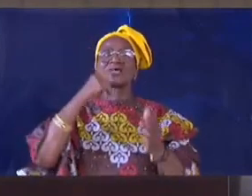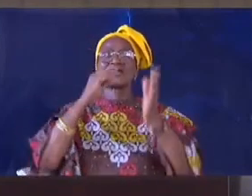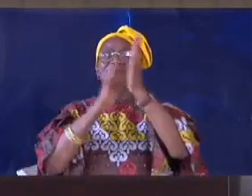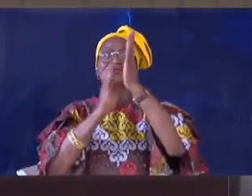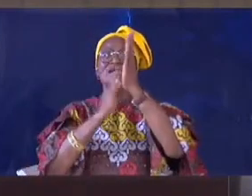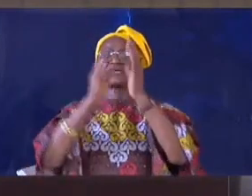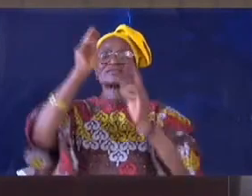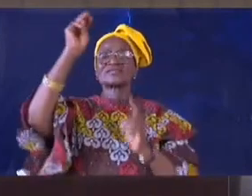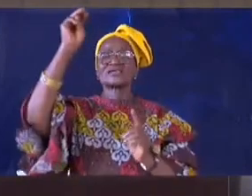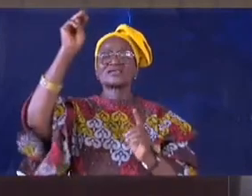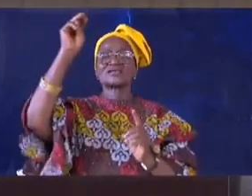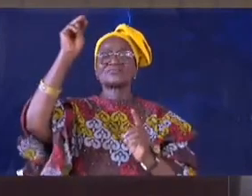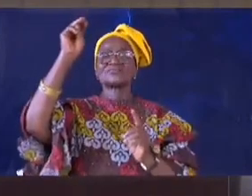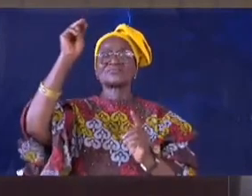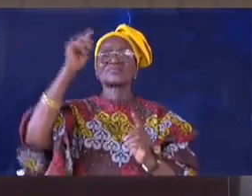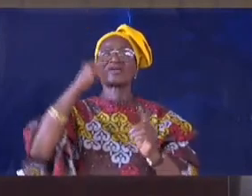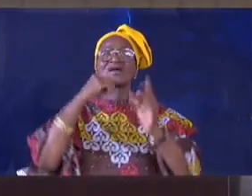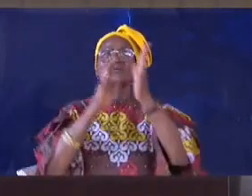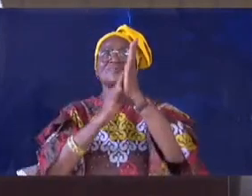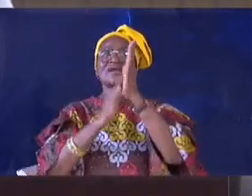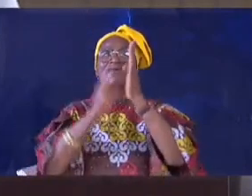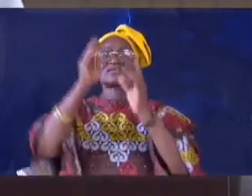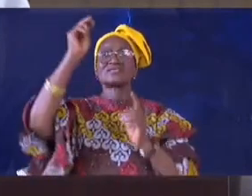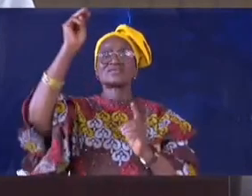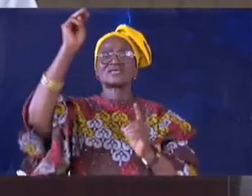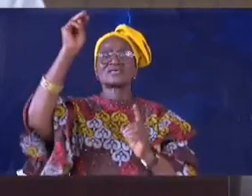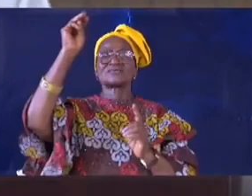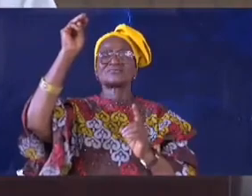Praise him. Praise him.